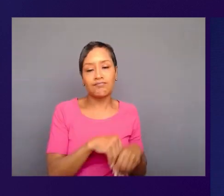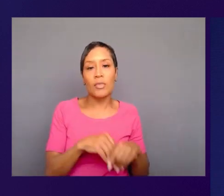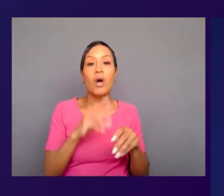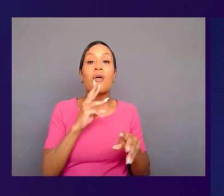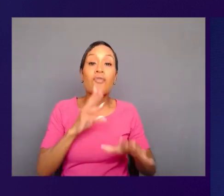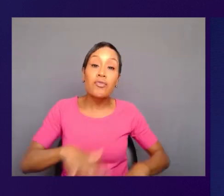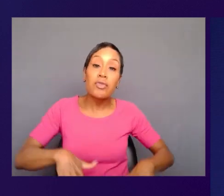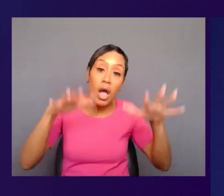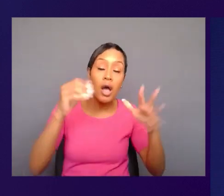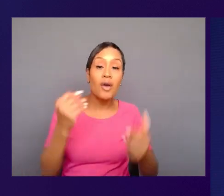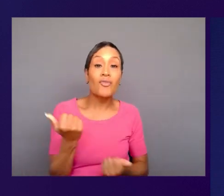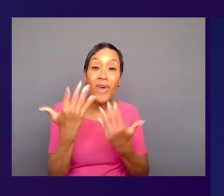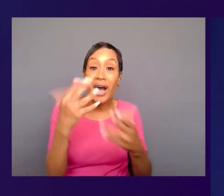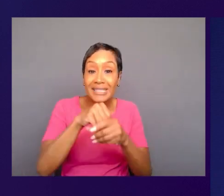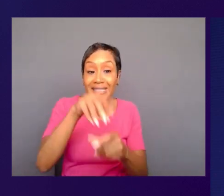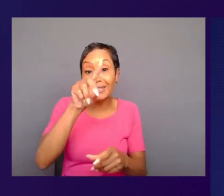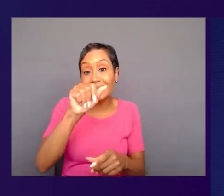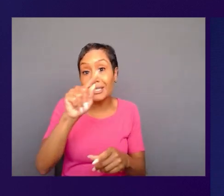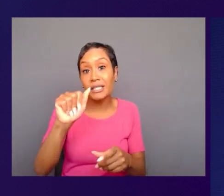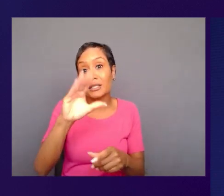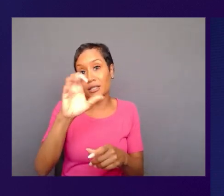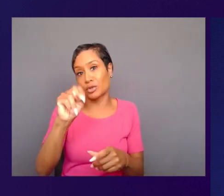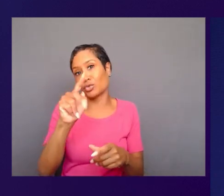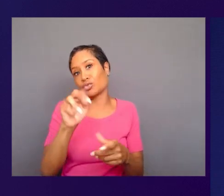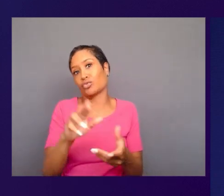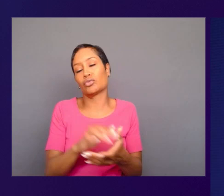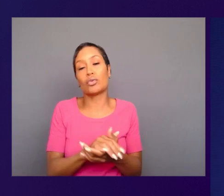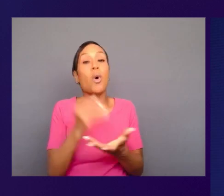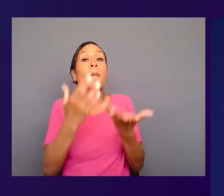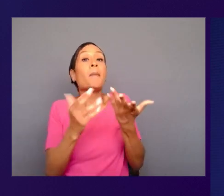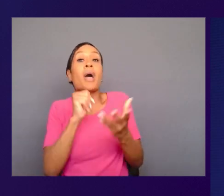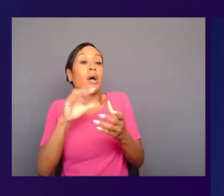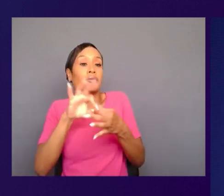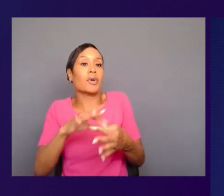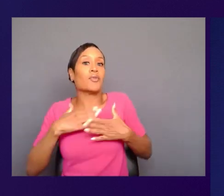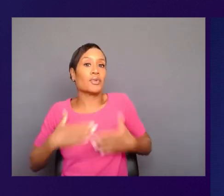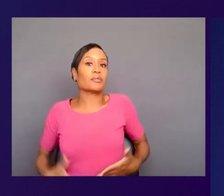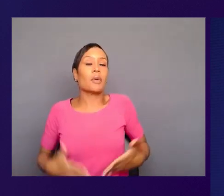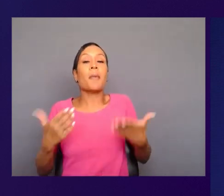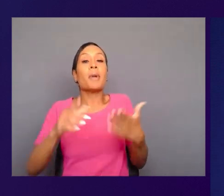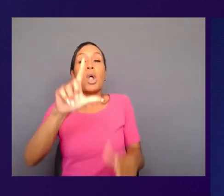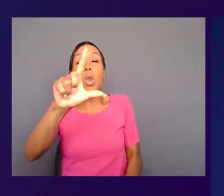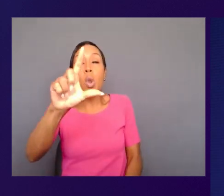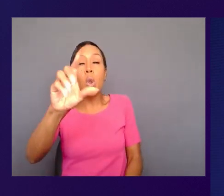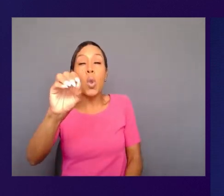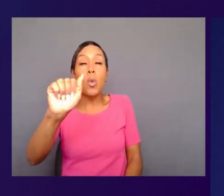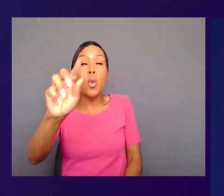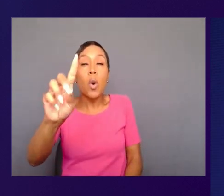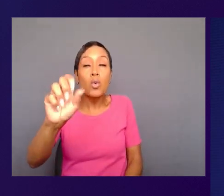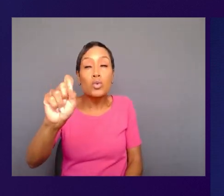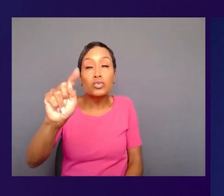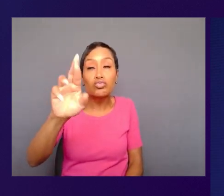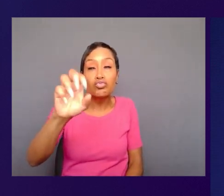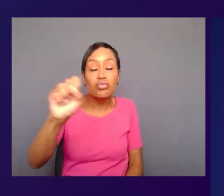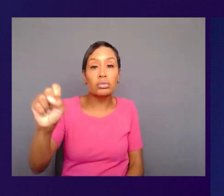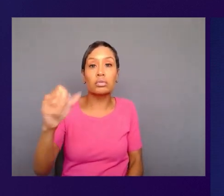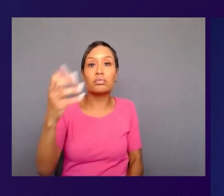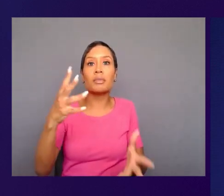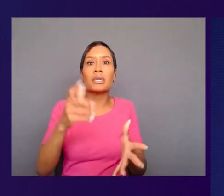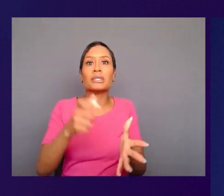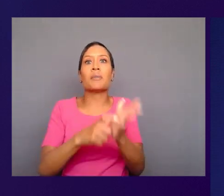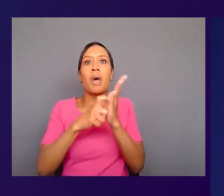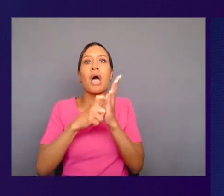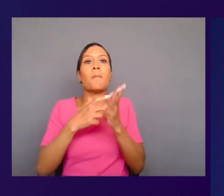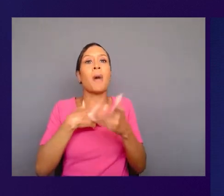center. There also could be non-physical disruptions, such as load stress. So maybe you have an unexpected demand surge when your product